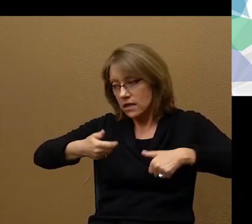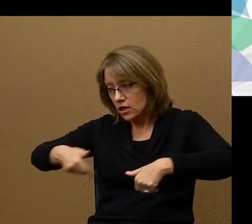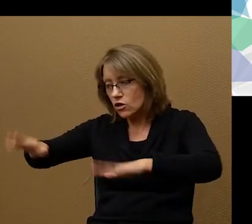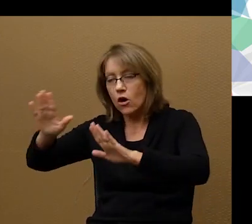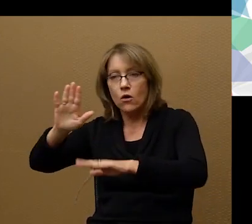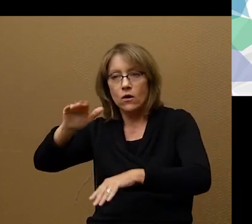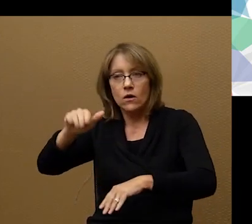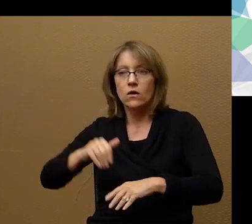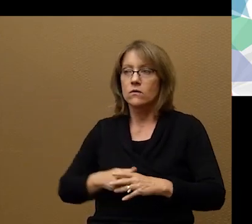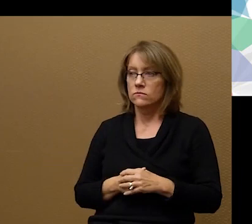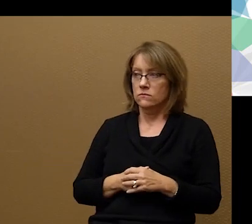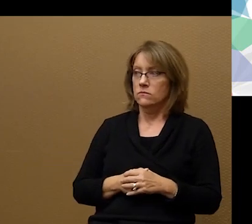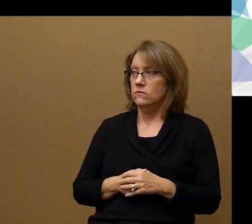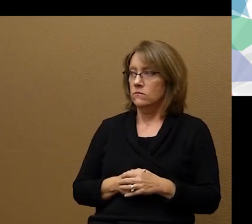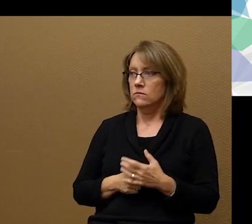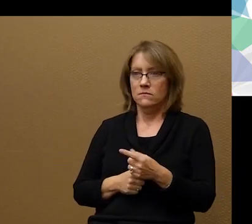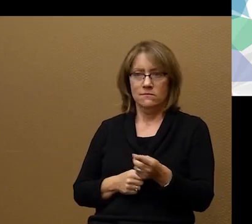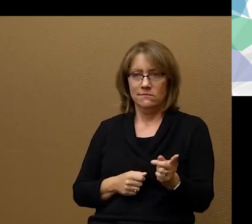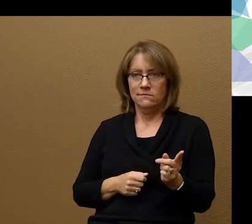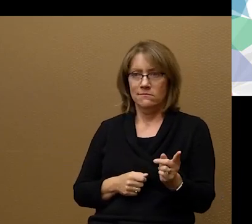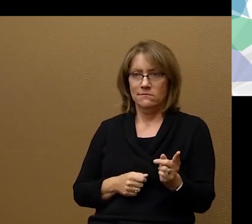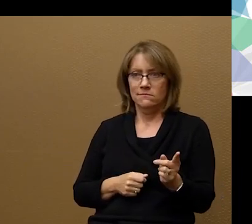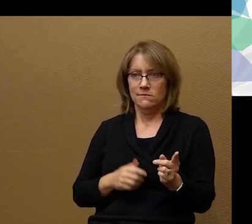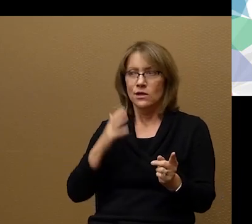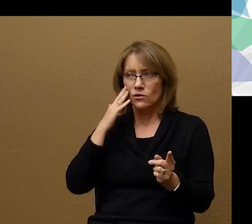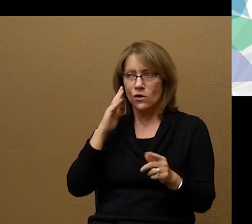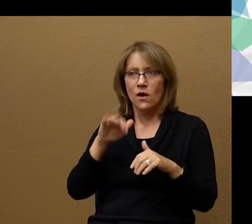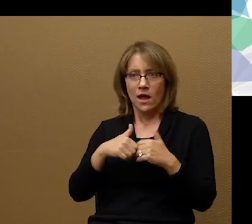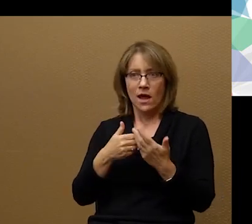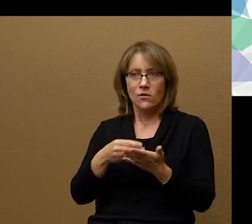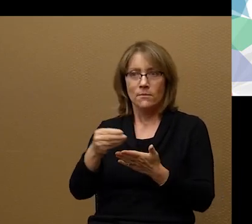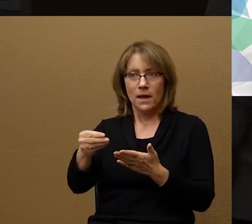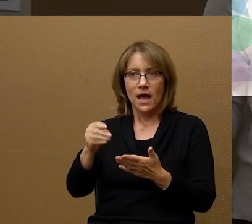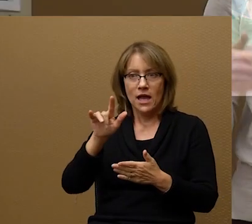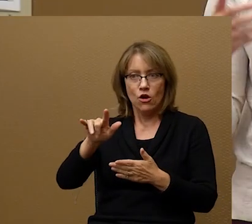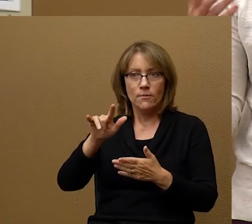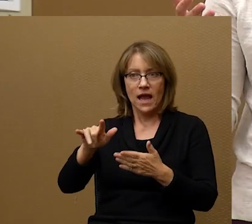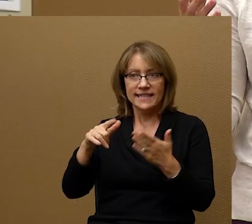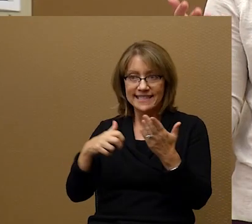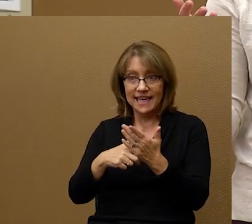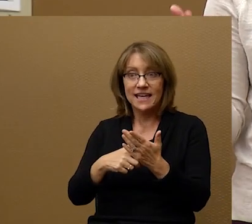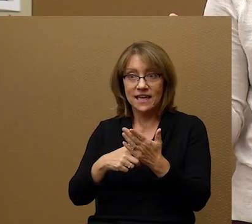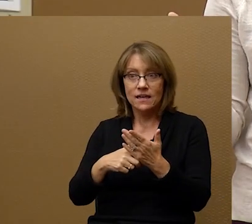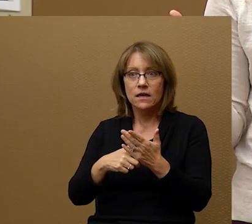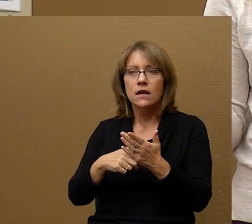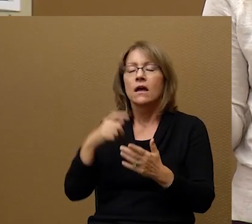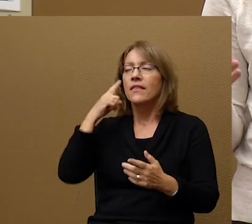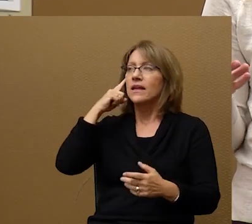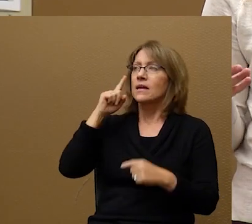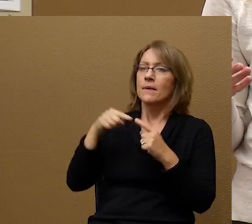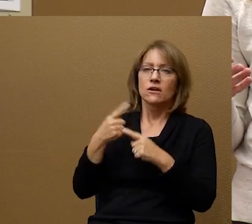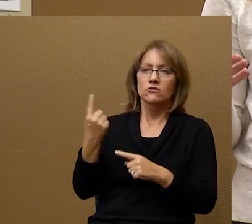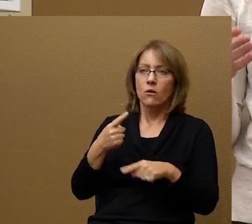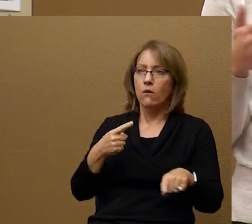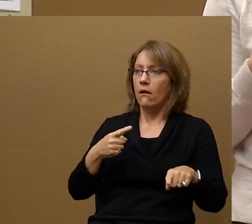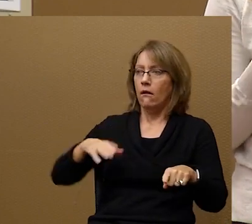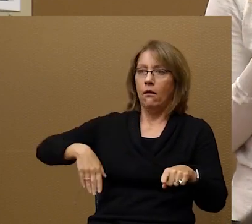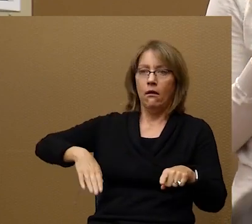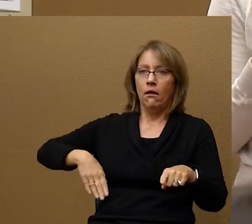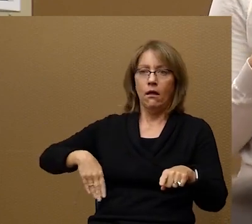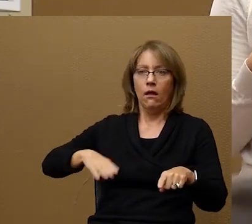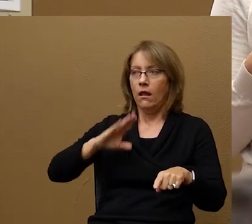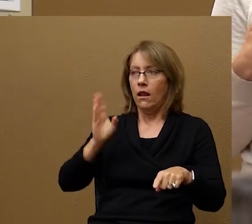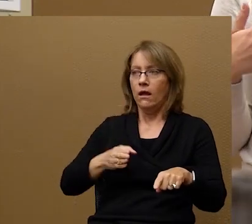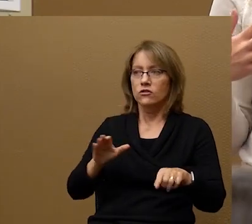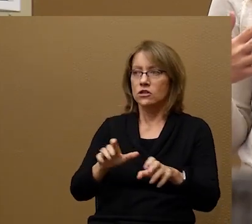guys all pretty much know how to buy a plane ticket, but think about someone who might not know that. Those